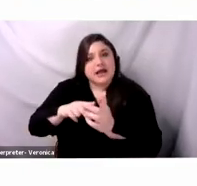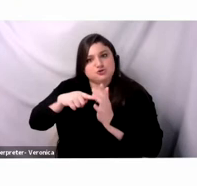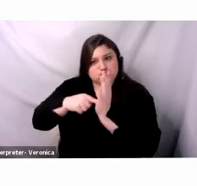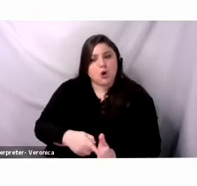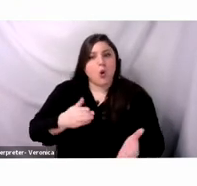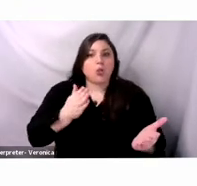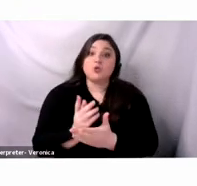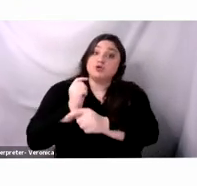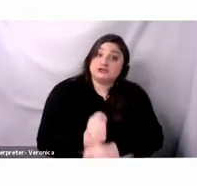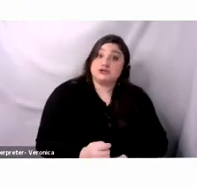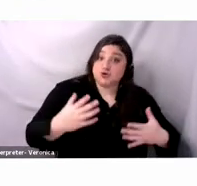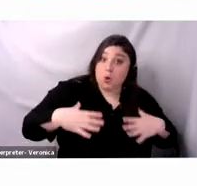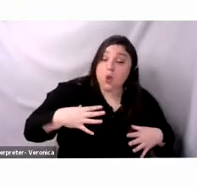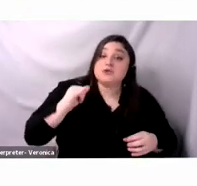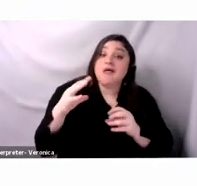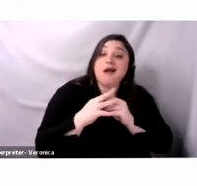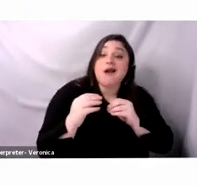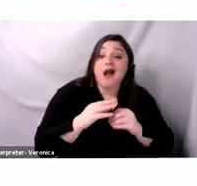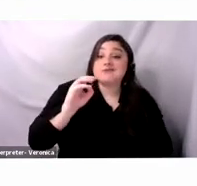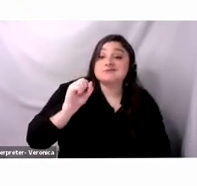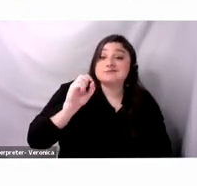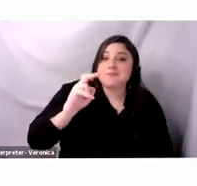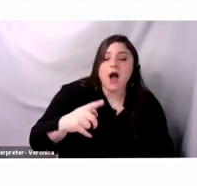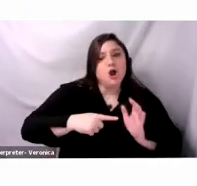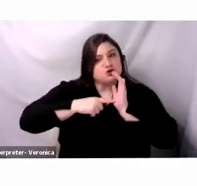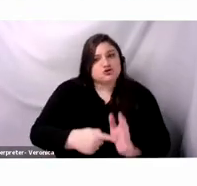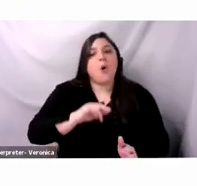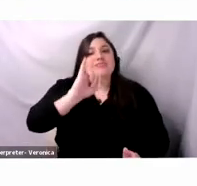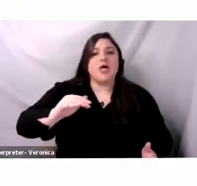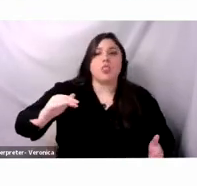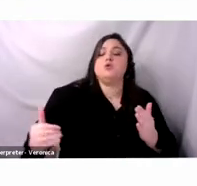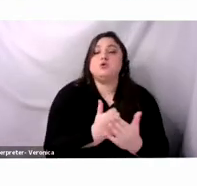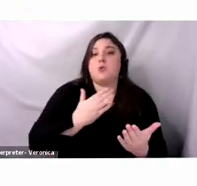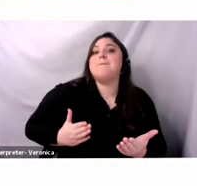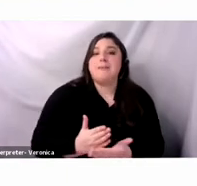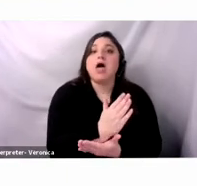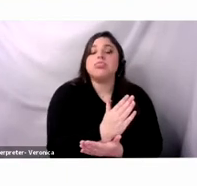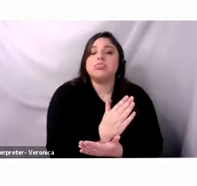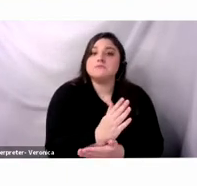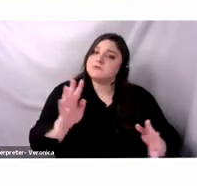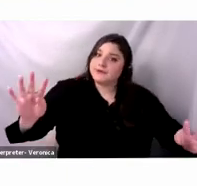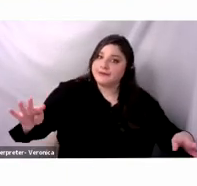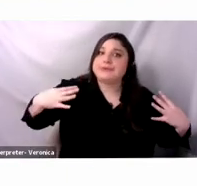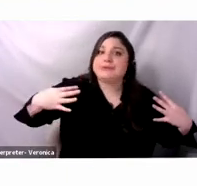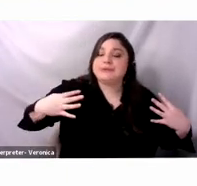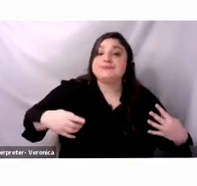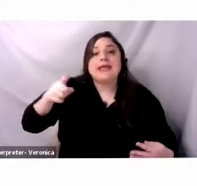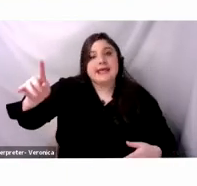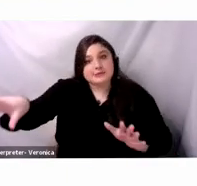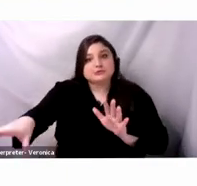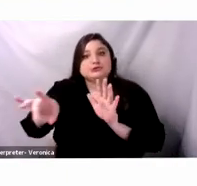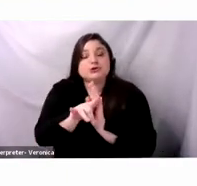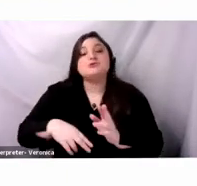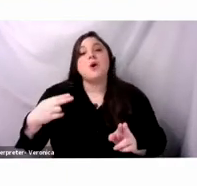photo of Nkrumah dancing with the Duchess of Kent, he wears a hand-woven golden-orange cloth with a design that denotes forgiveness